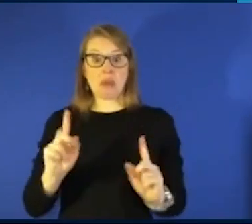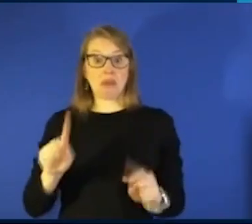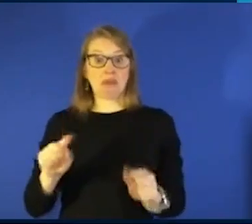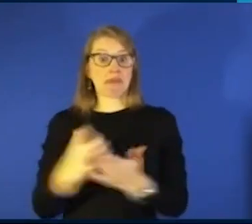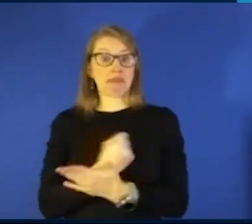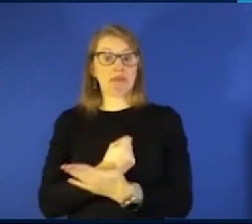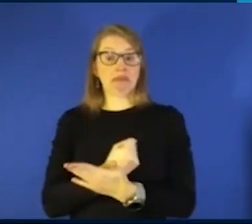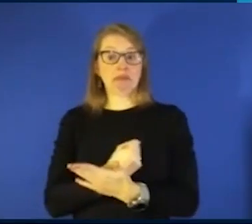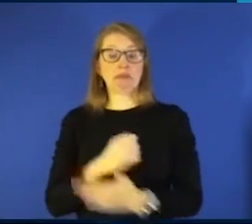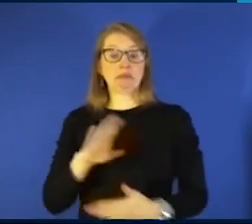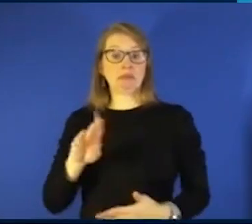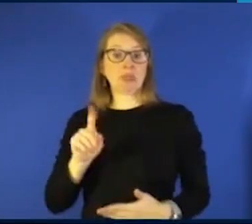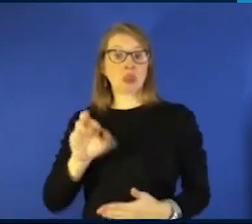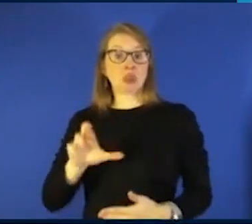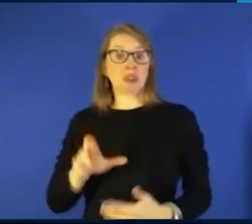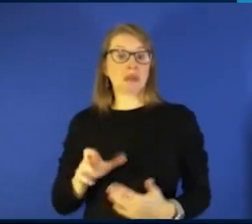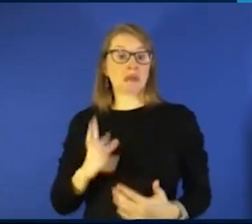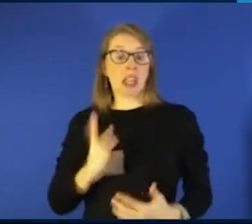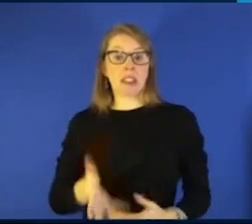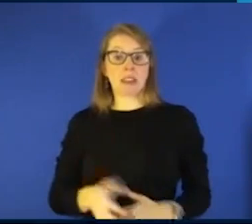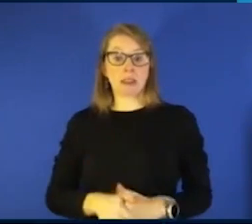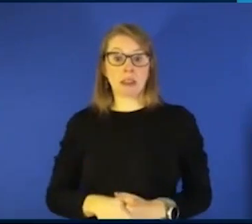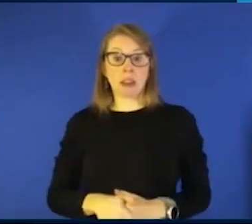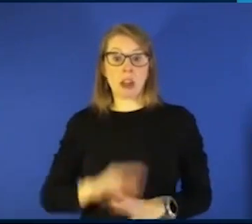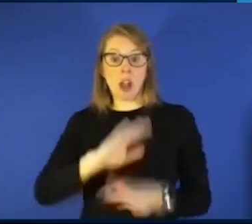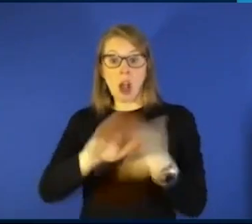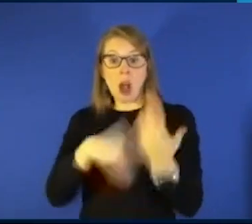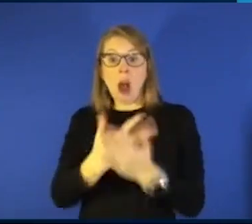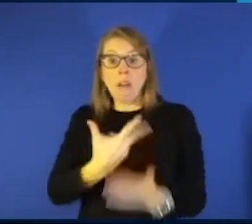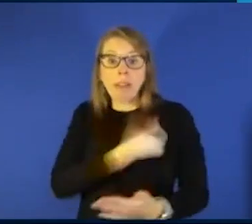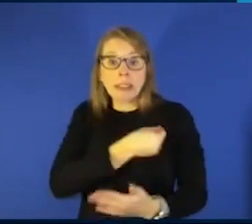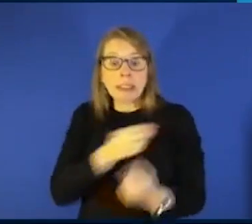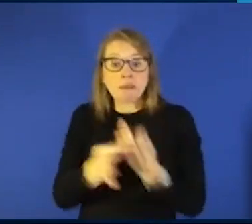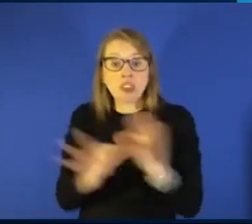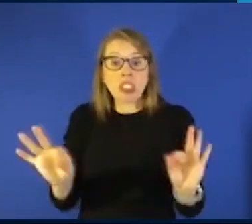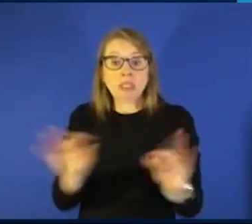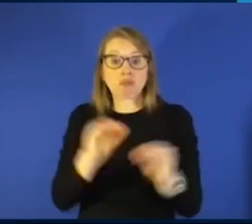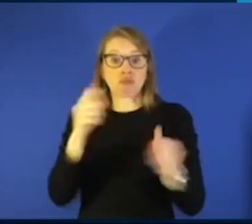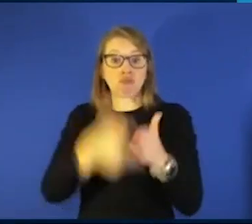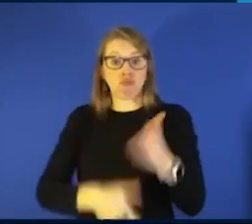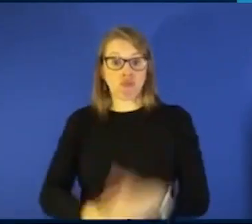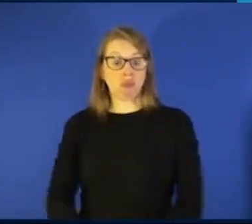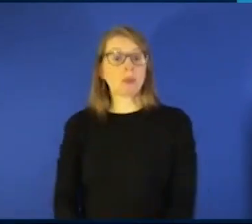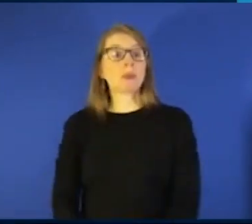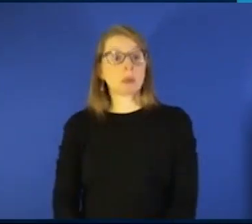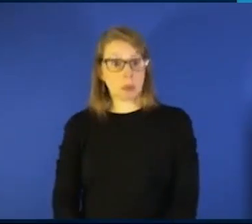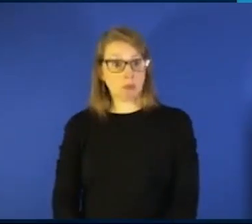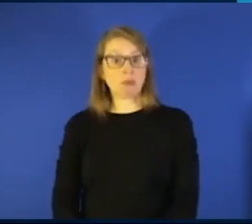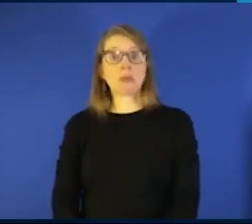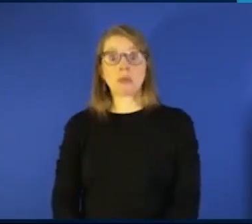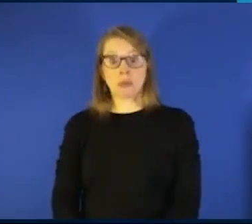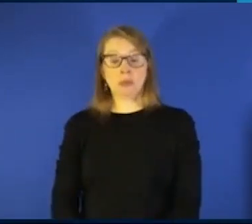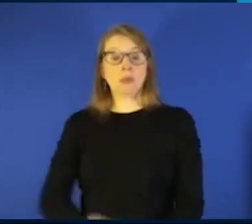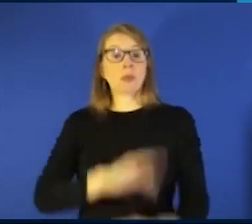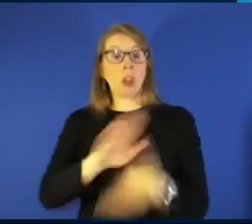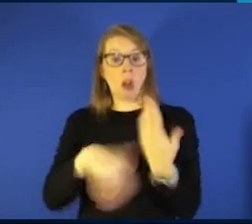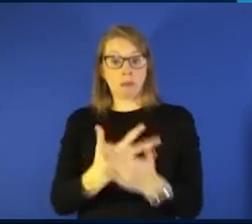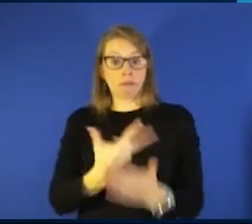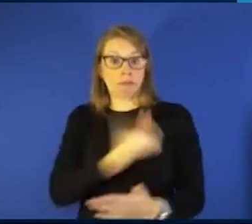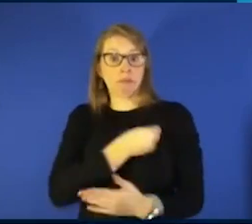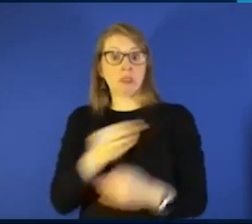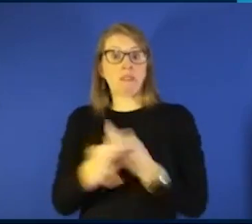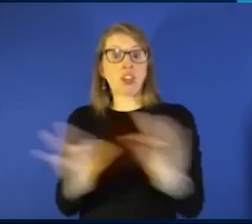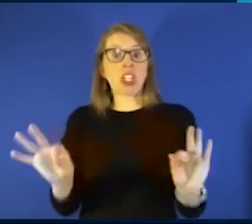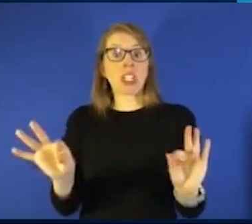their shot. Yeah, all vaccine shots are free. Yeah. All vaccine shots are free.